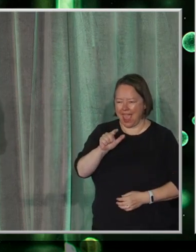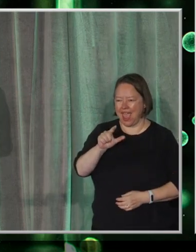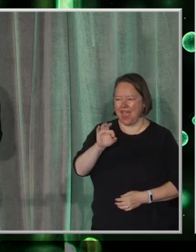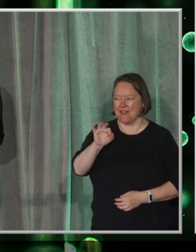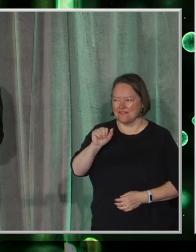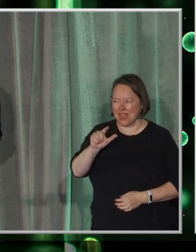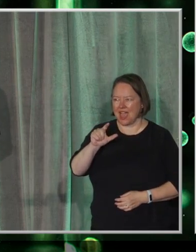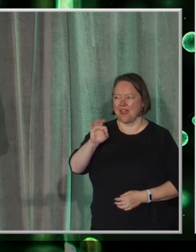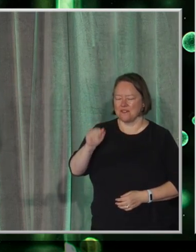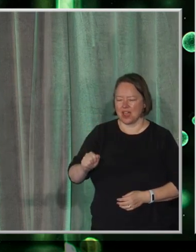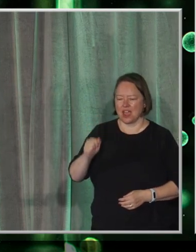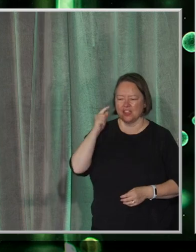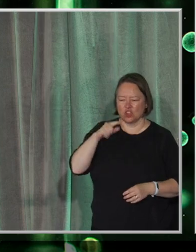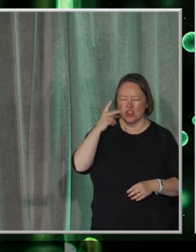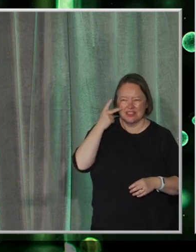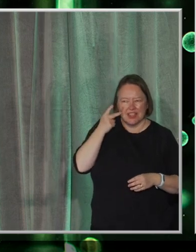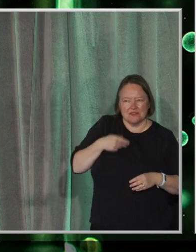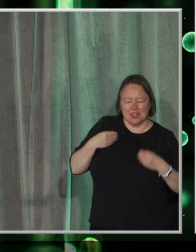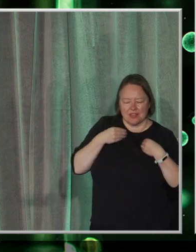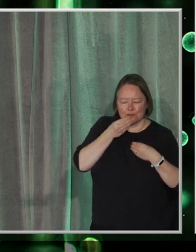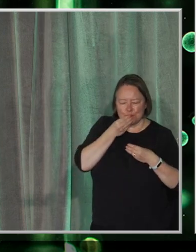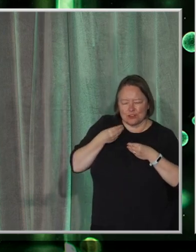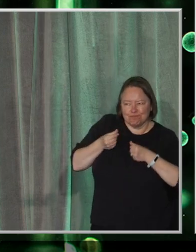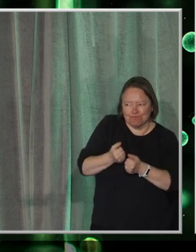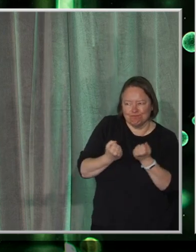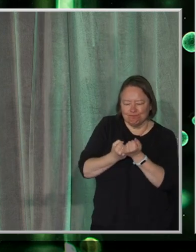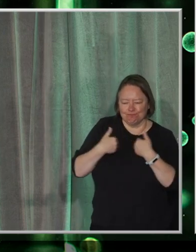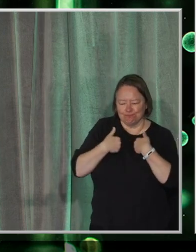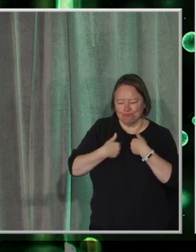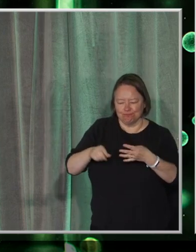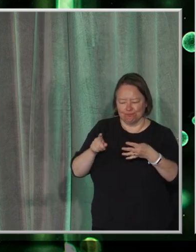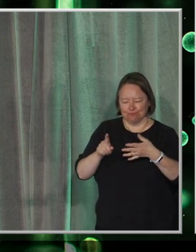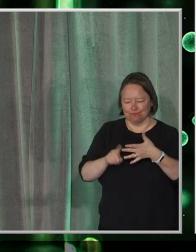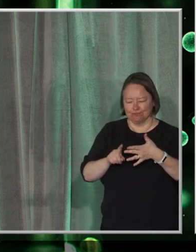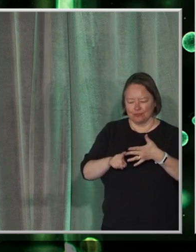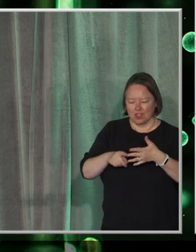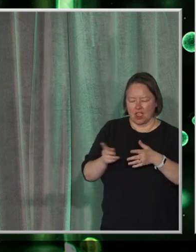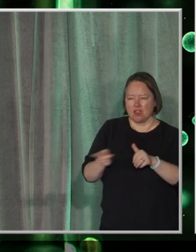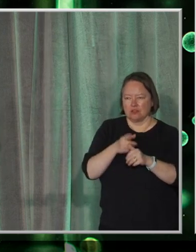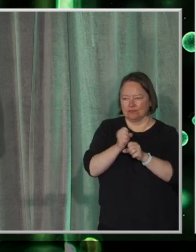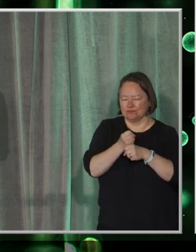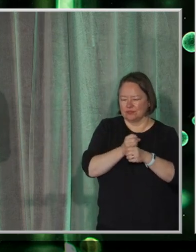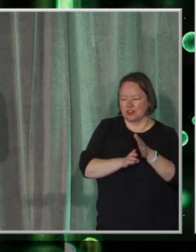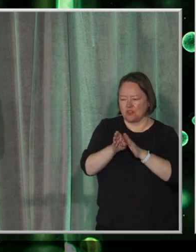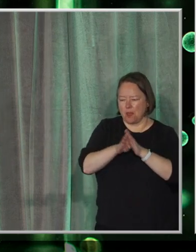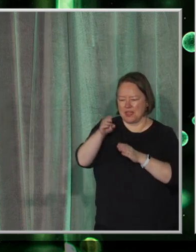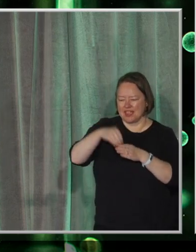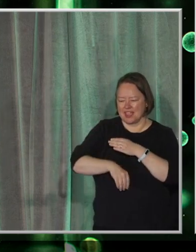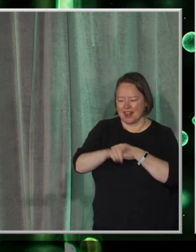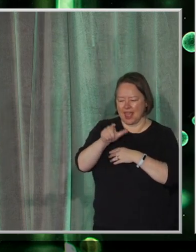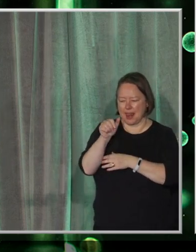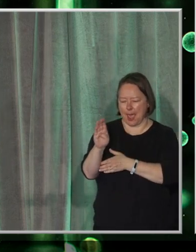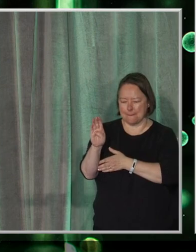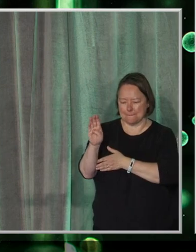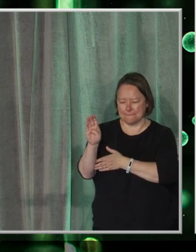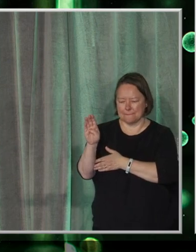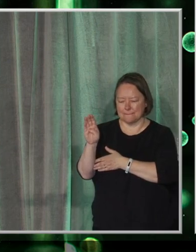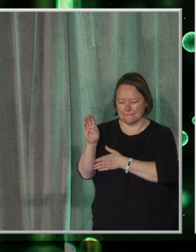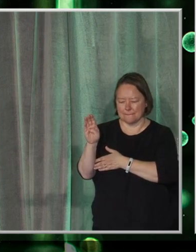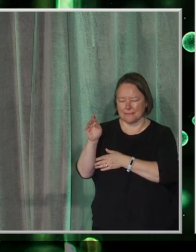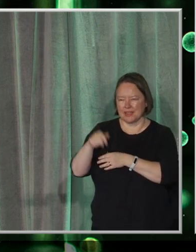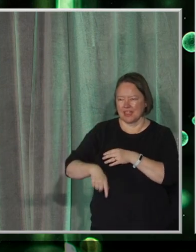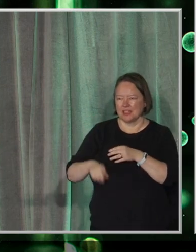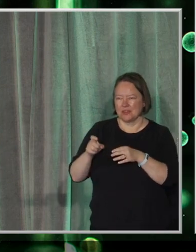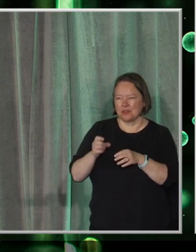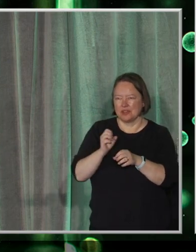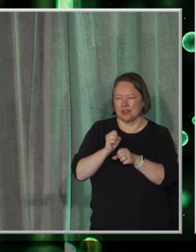animals can support them. And the prototyping, we did the prototype development according to the data we got from the laboratory. And we did the